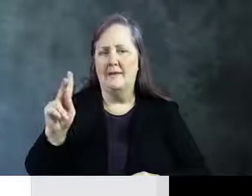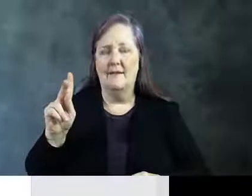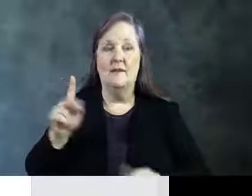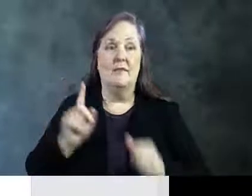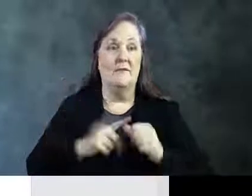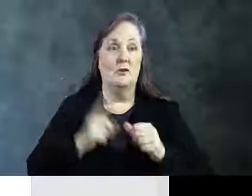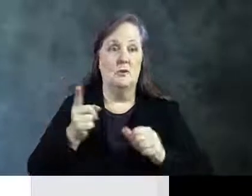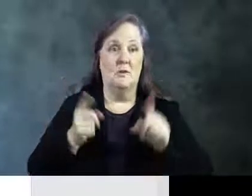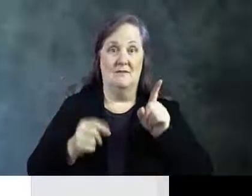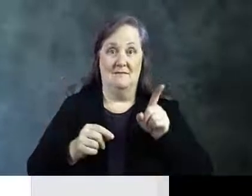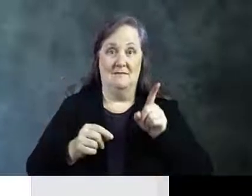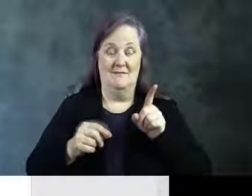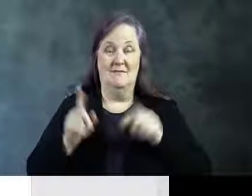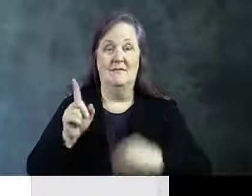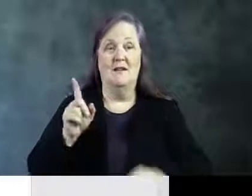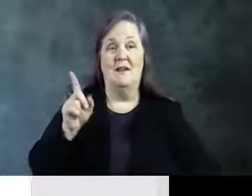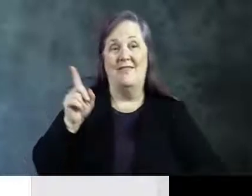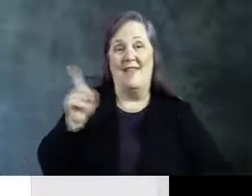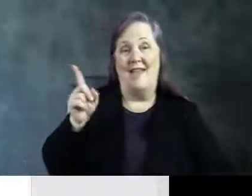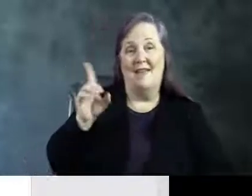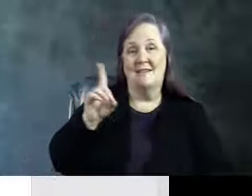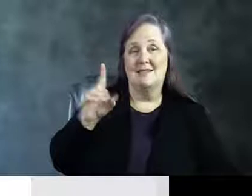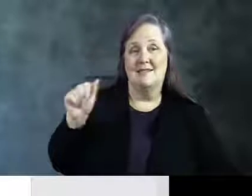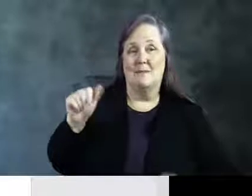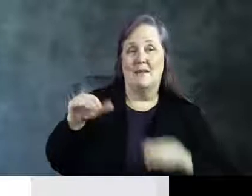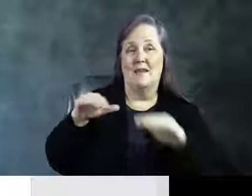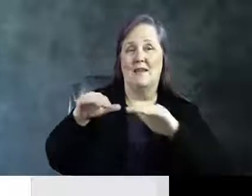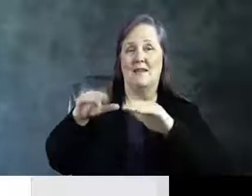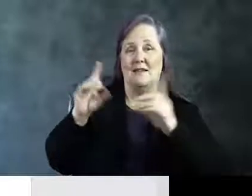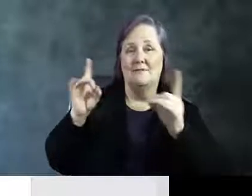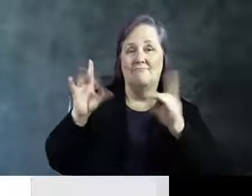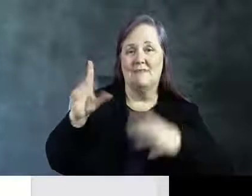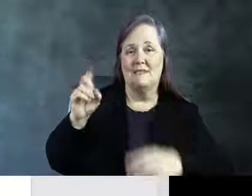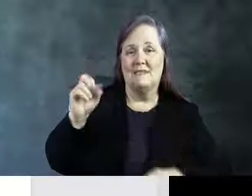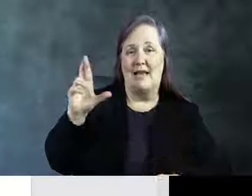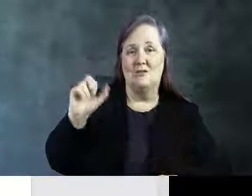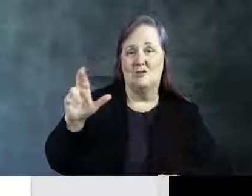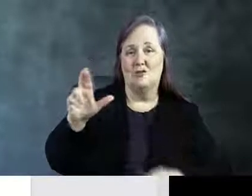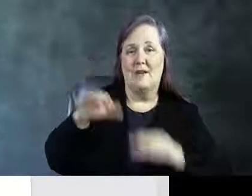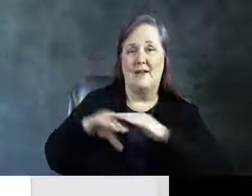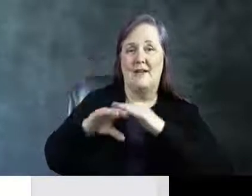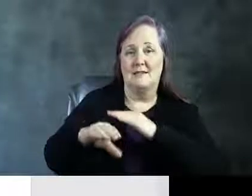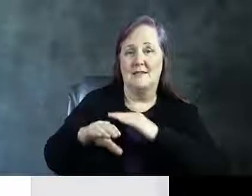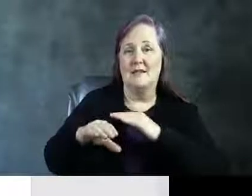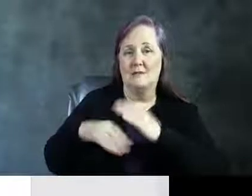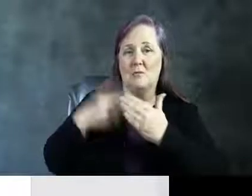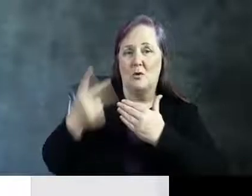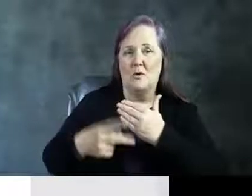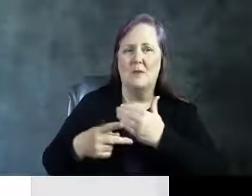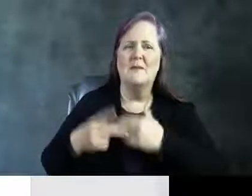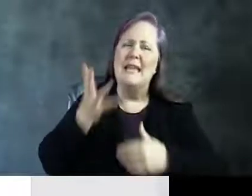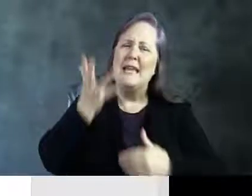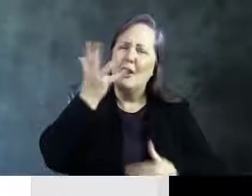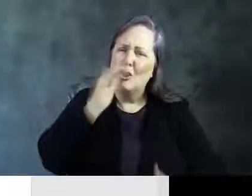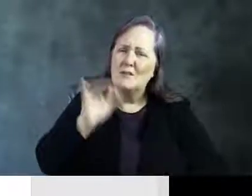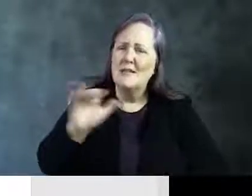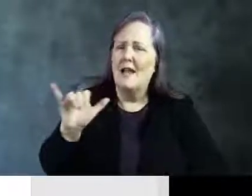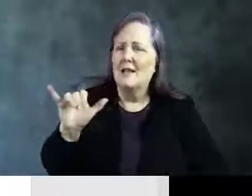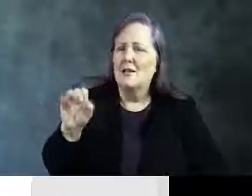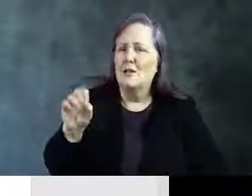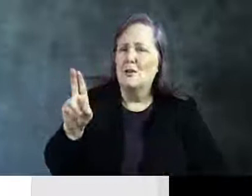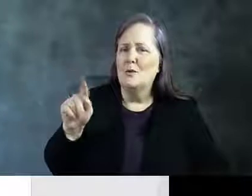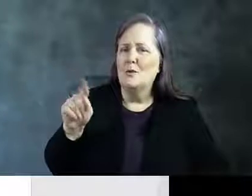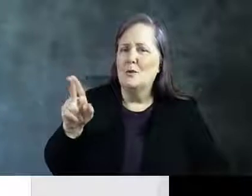here under the Disability Disaster Access and Resources Program, and it looks like it's a YouTube hyperlink. But I'm not giving